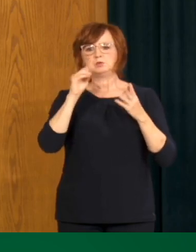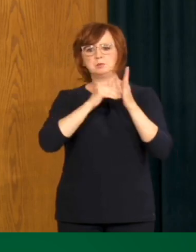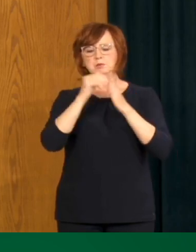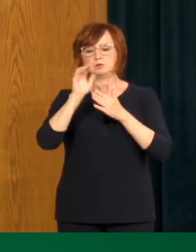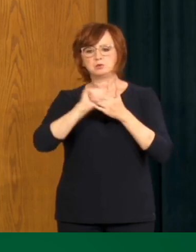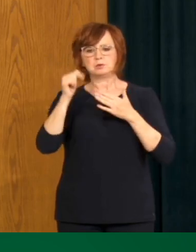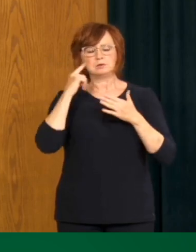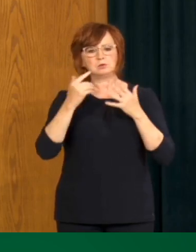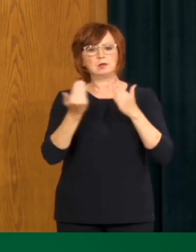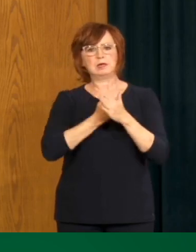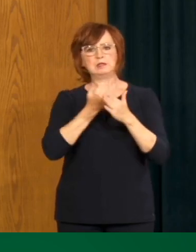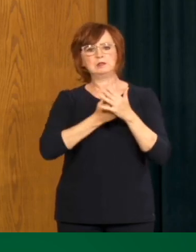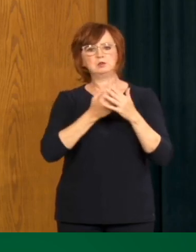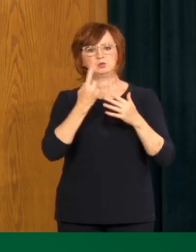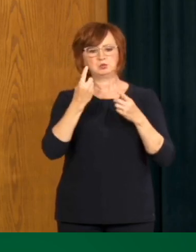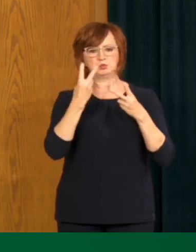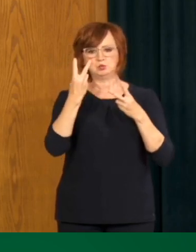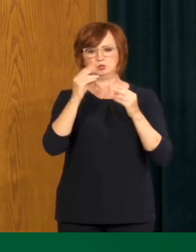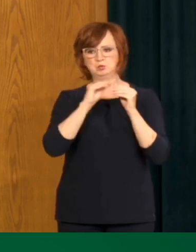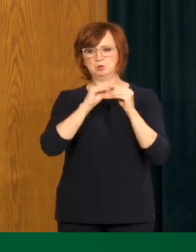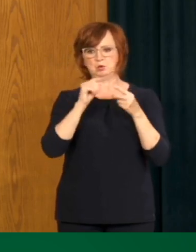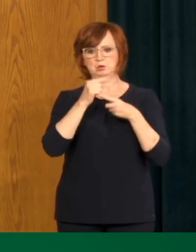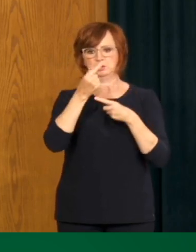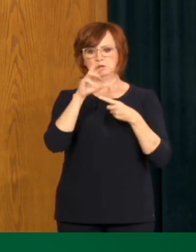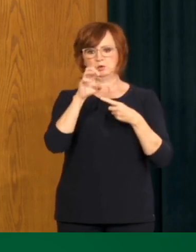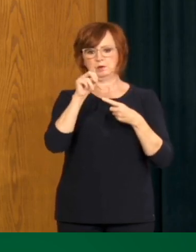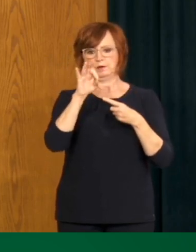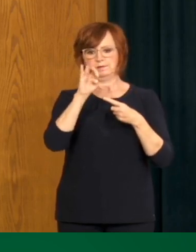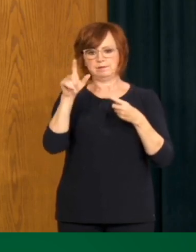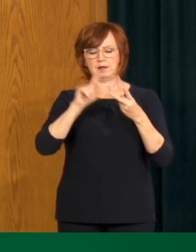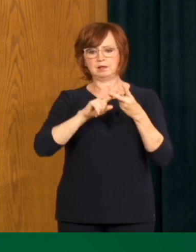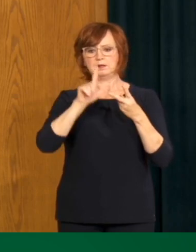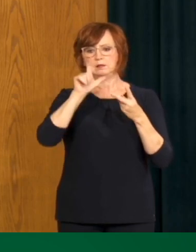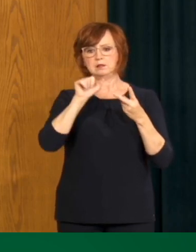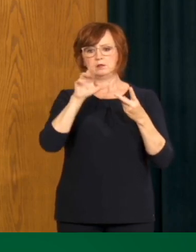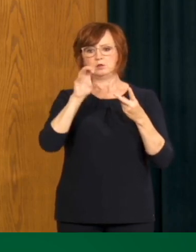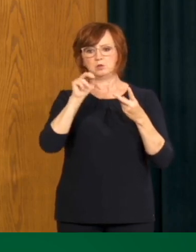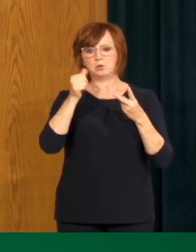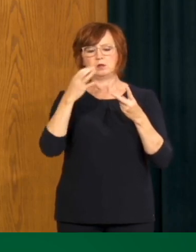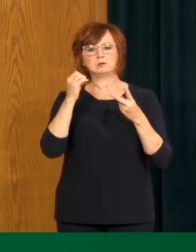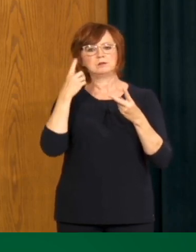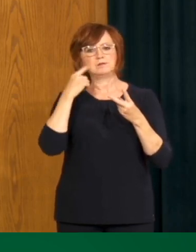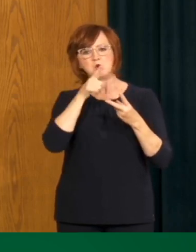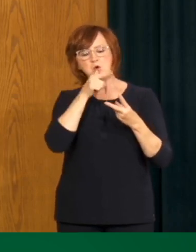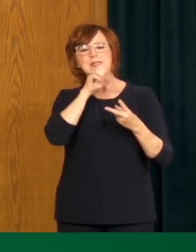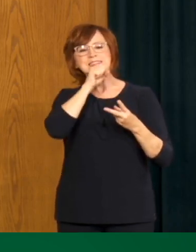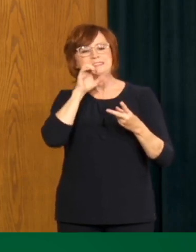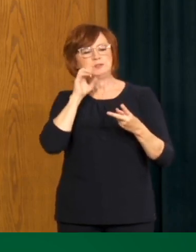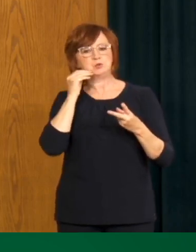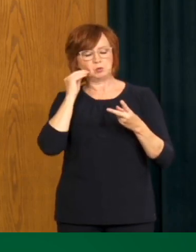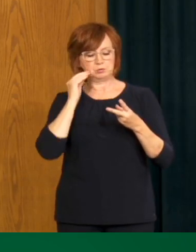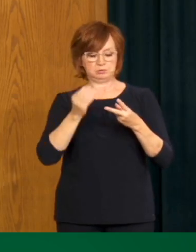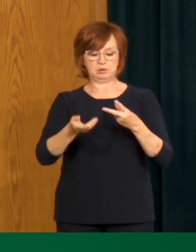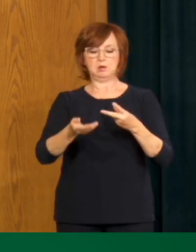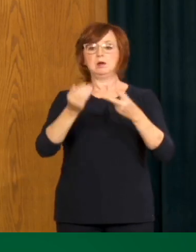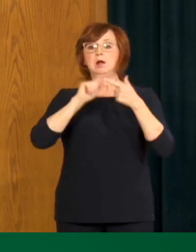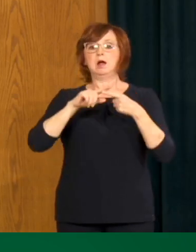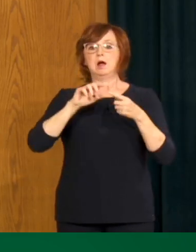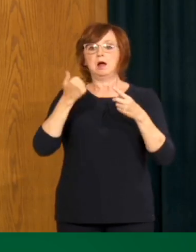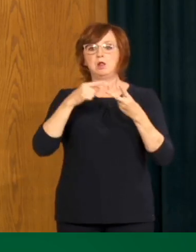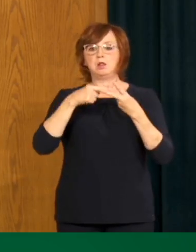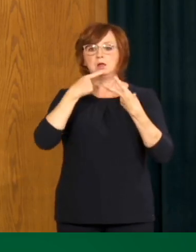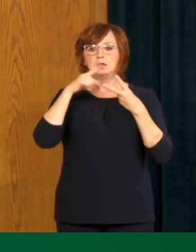care facilities in Grenfell and one in La Ronge. We're also providing $7.2 million for